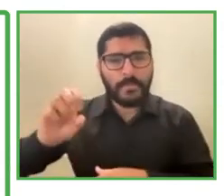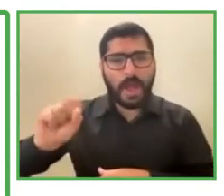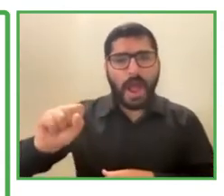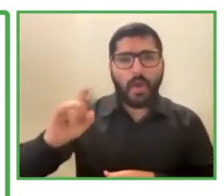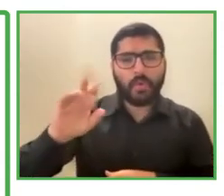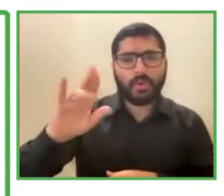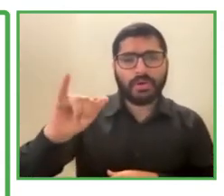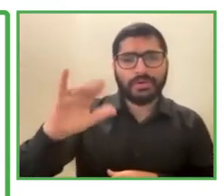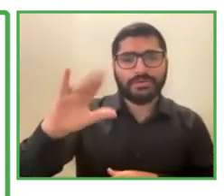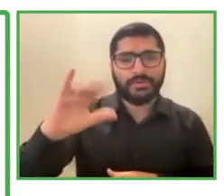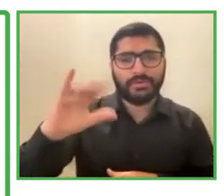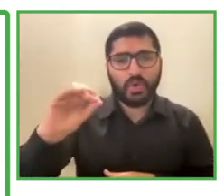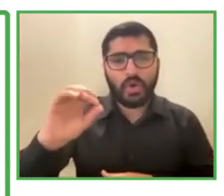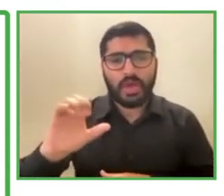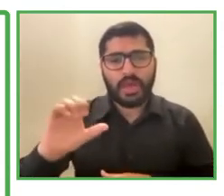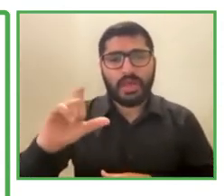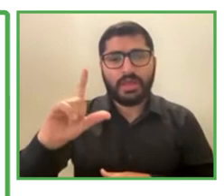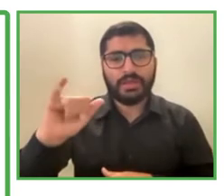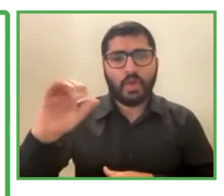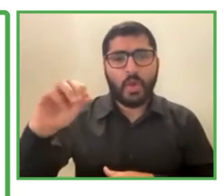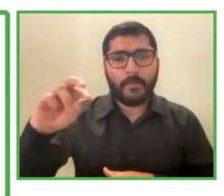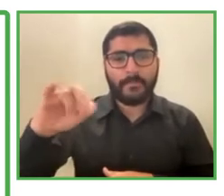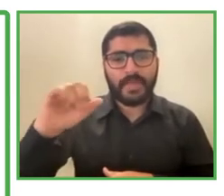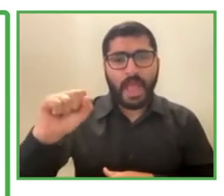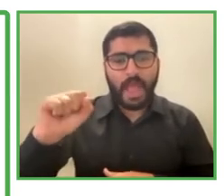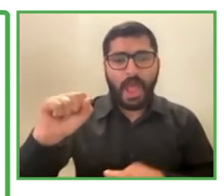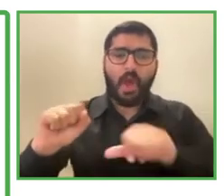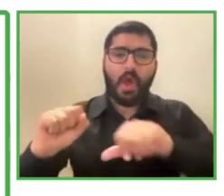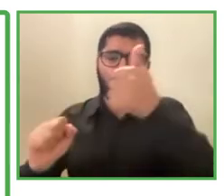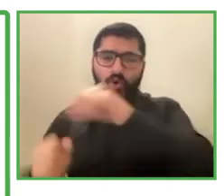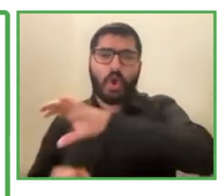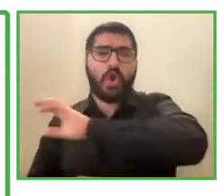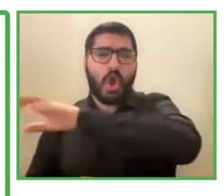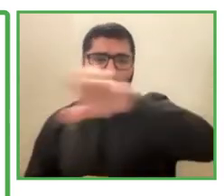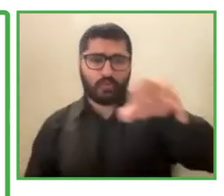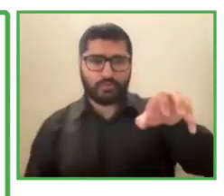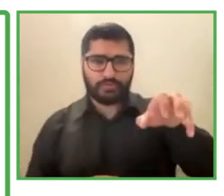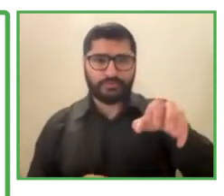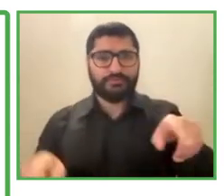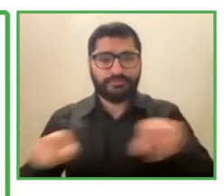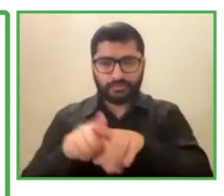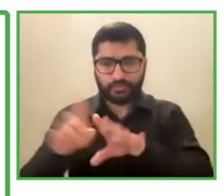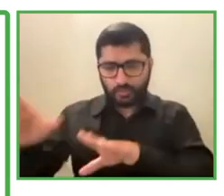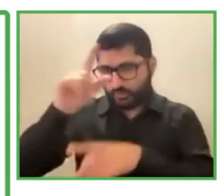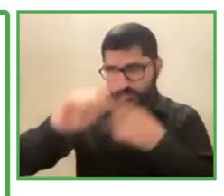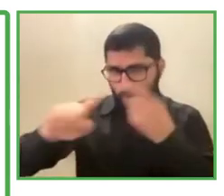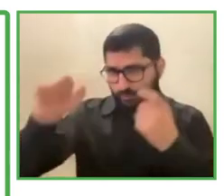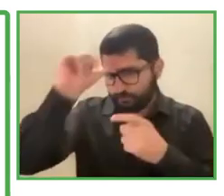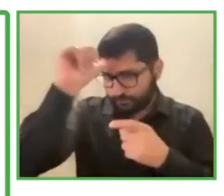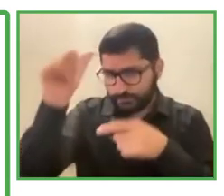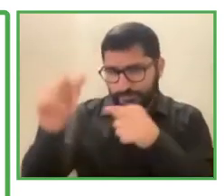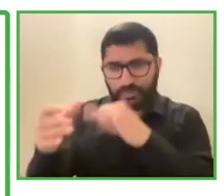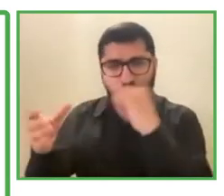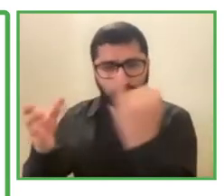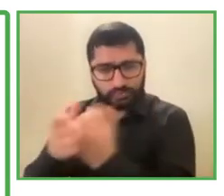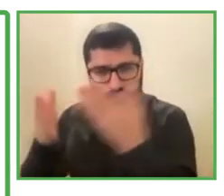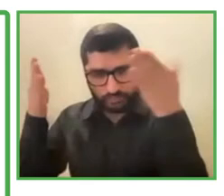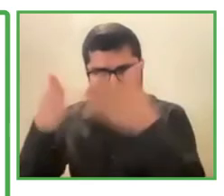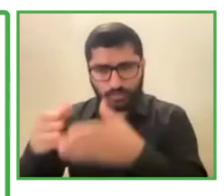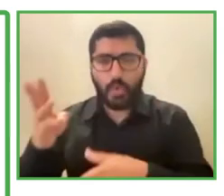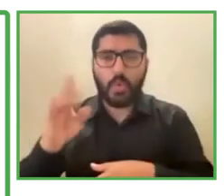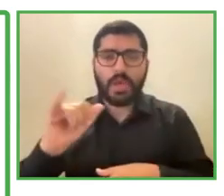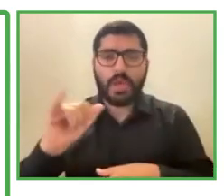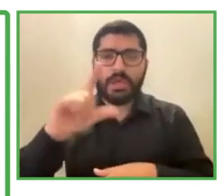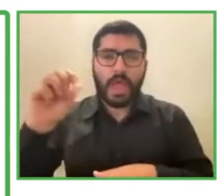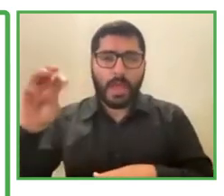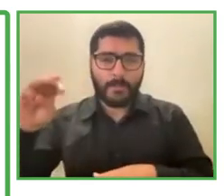Ethiopia and Chile. And now he's focused on developing inclusive technology. Williams Cuevas is 36 and he has a visual disability since he